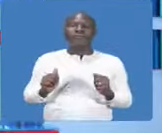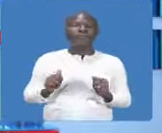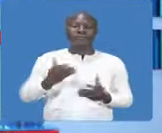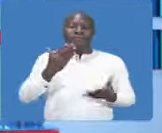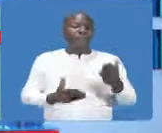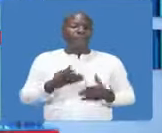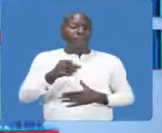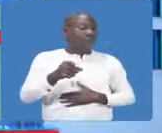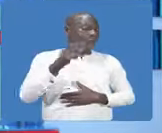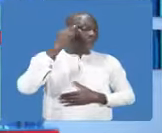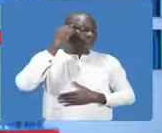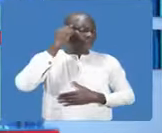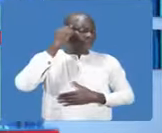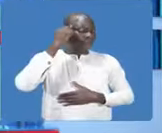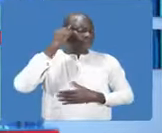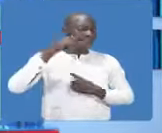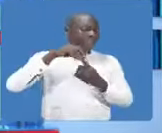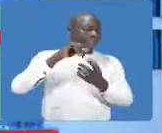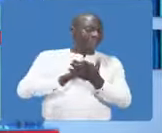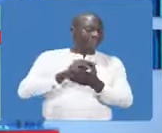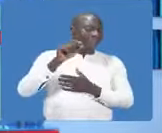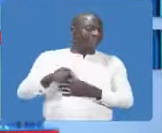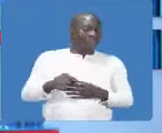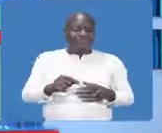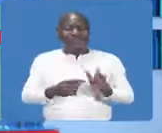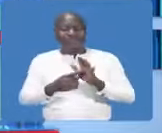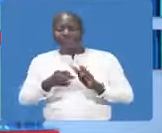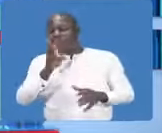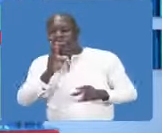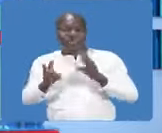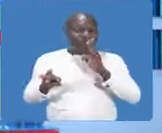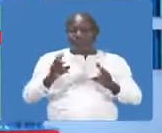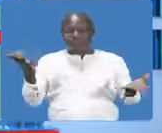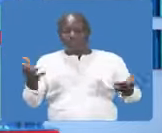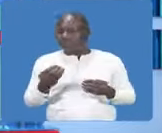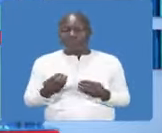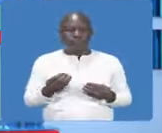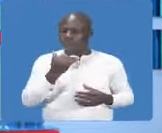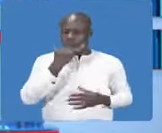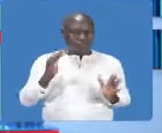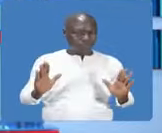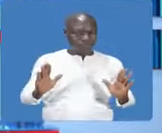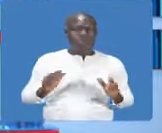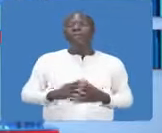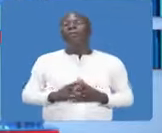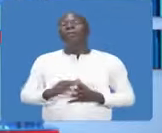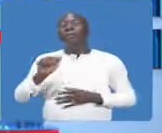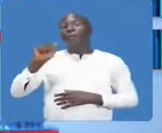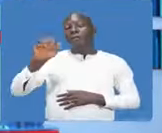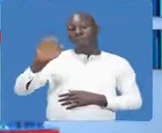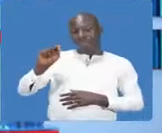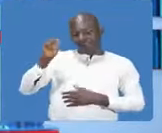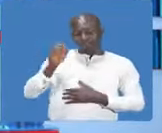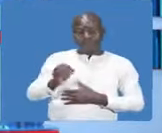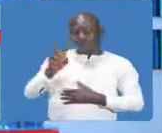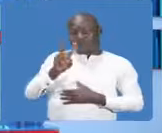chinchiro beka chosa, yadu kwa she nsum, wemini ye friend se, ene adia, enye sa, ena Bible studies no, eweke. As 241